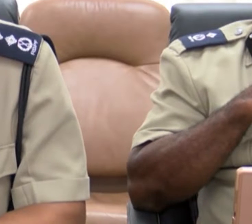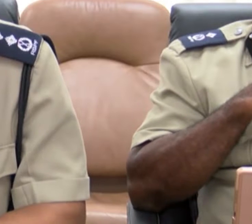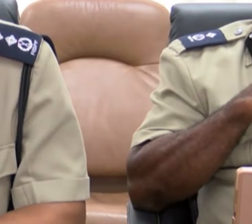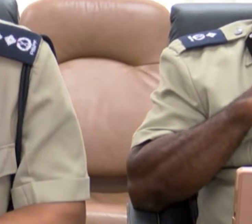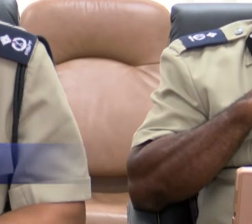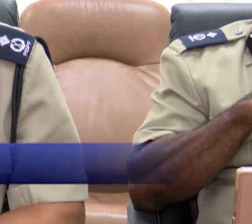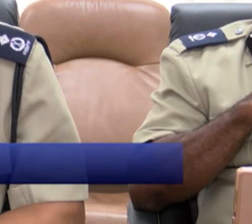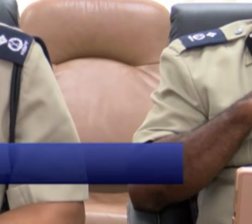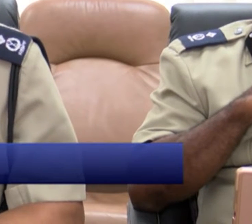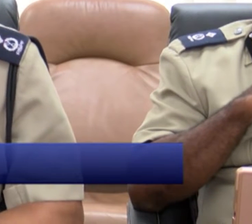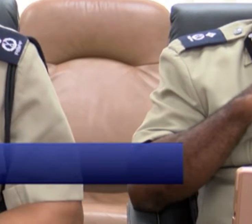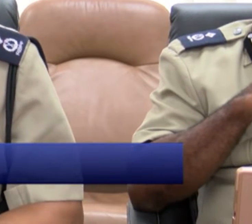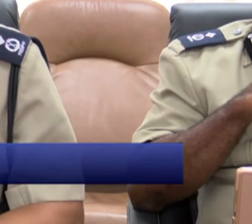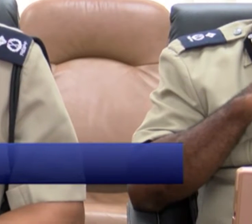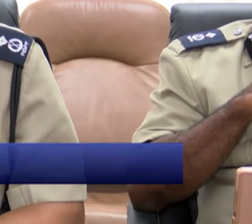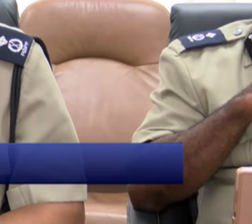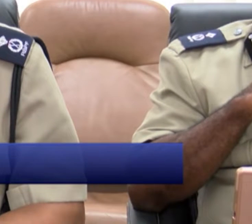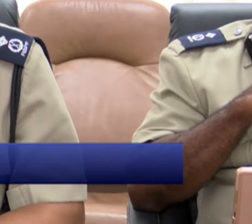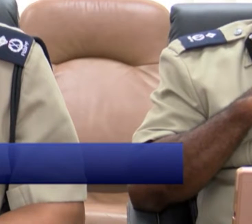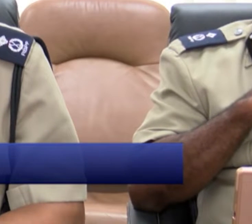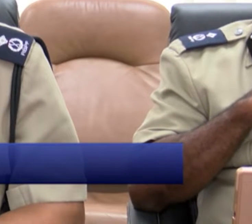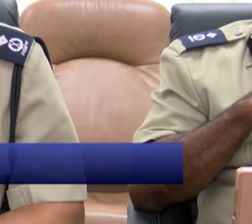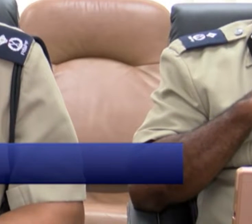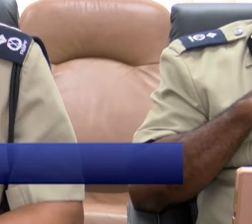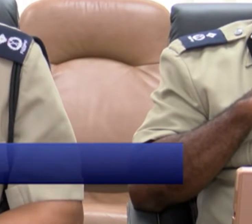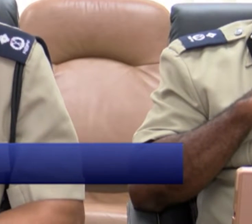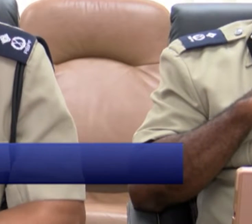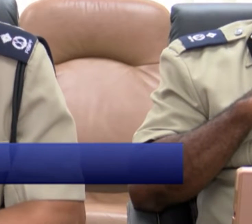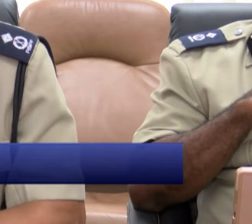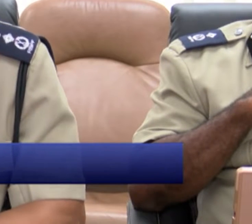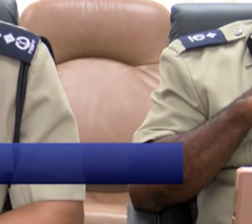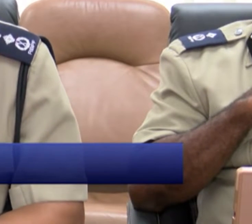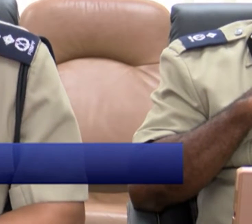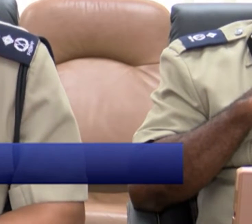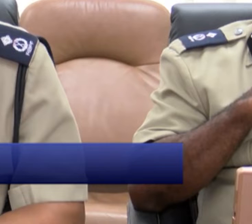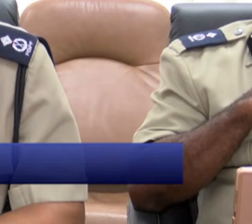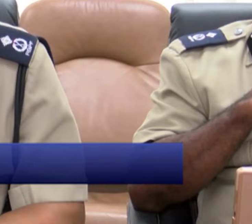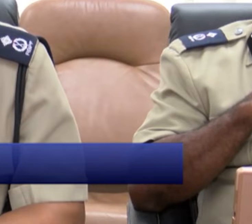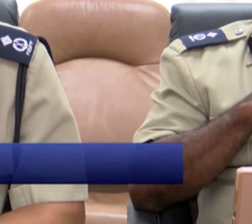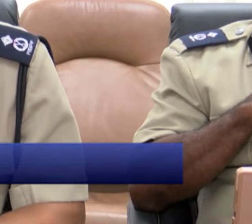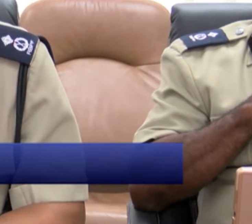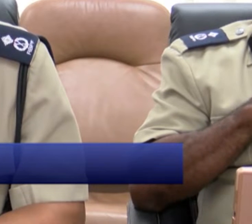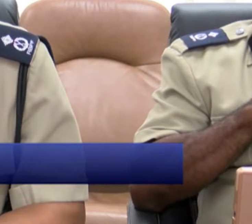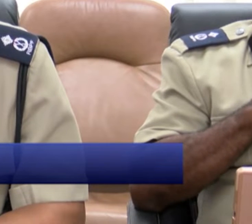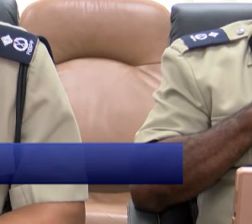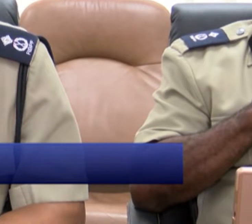in the national security of Barbados, and as a matter of fact, what gets into Barbados.